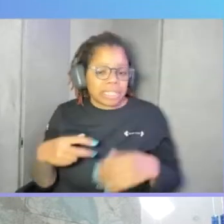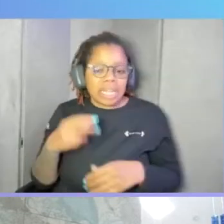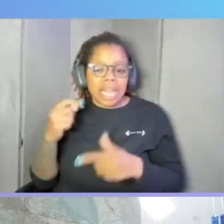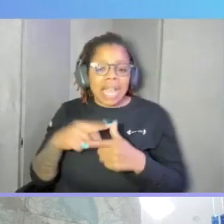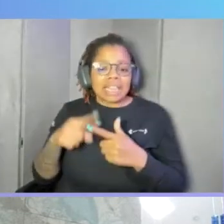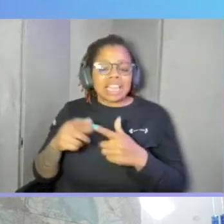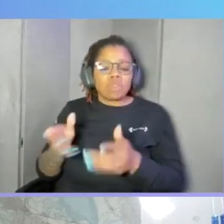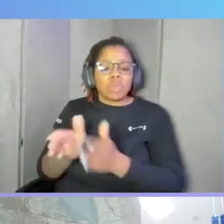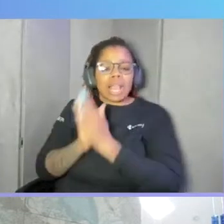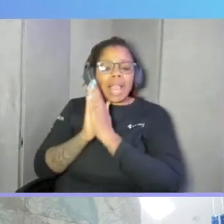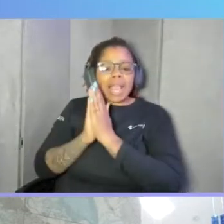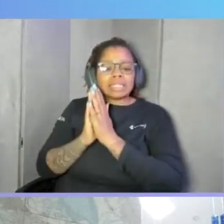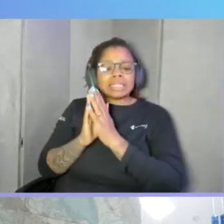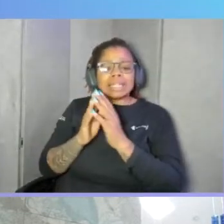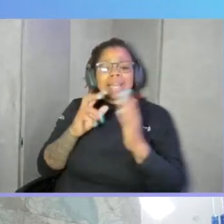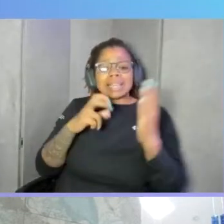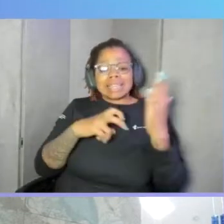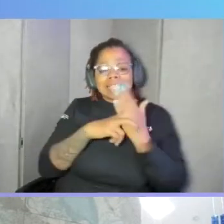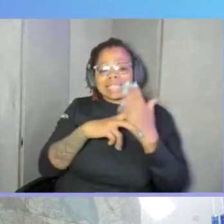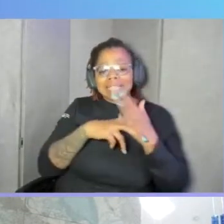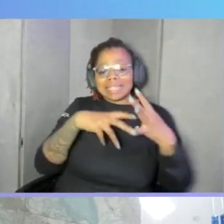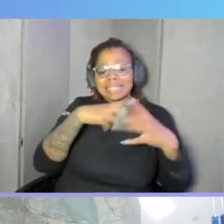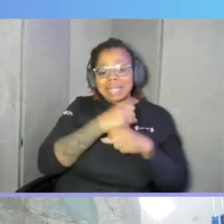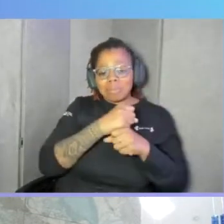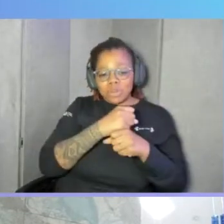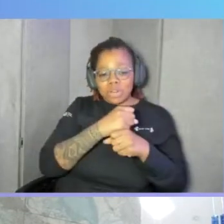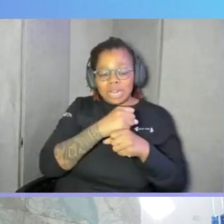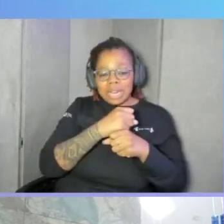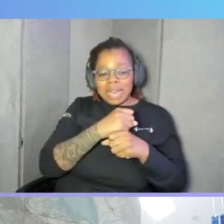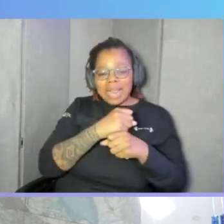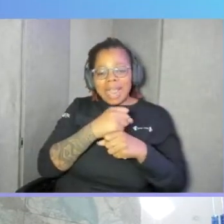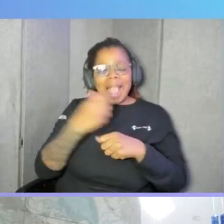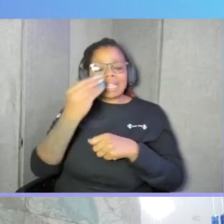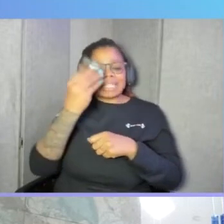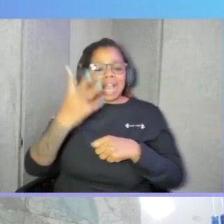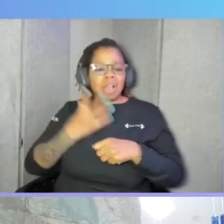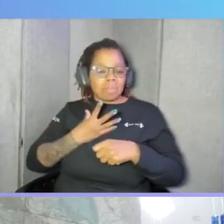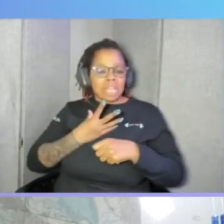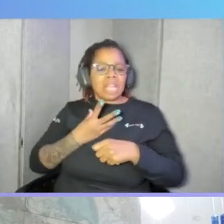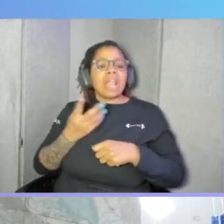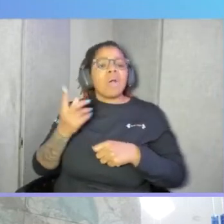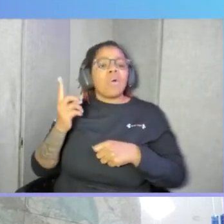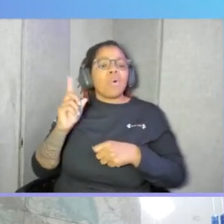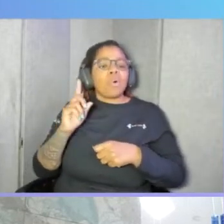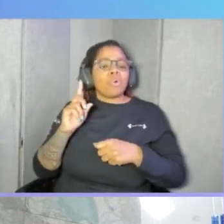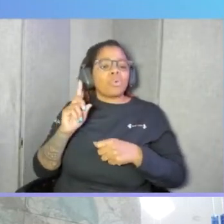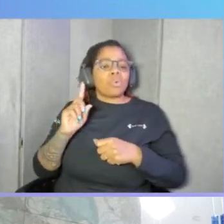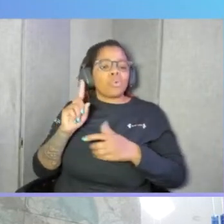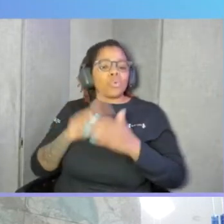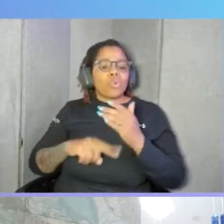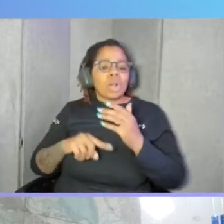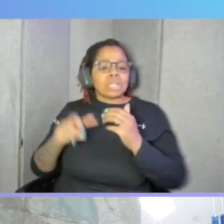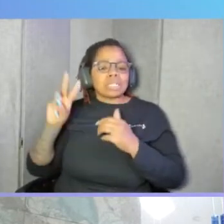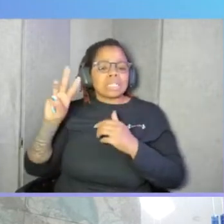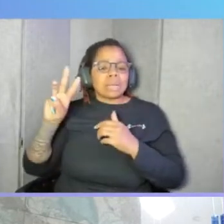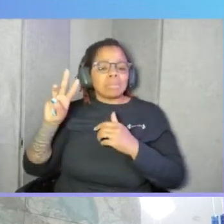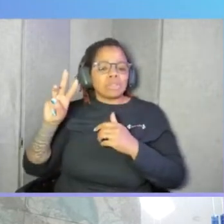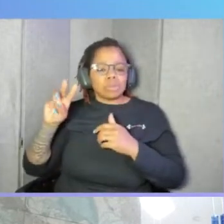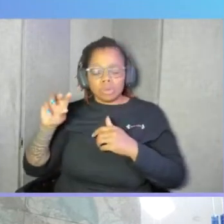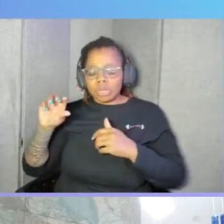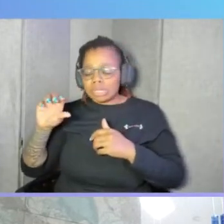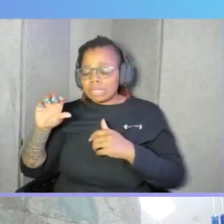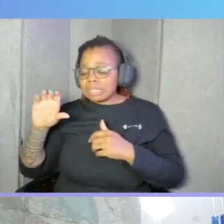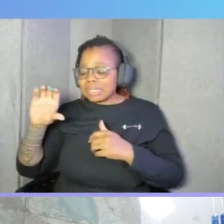asked them, take the ticket summaries and tell me what WCAG criteria were